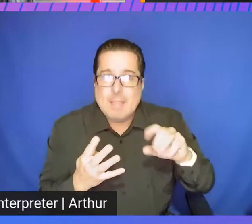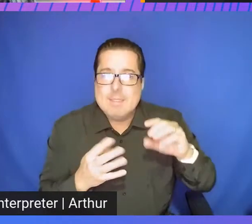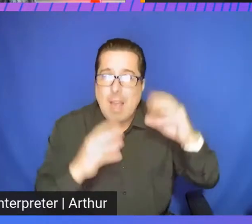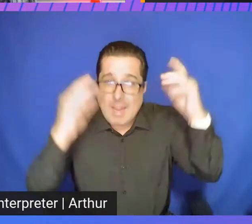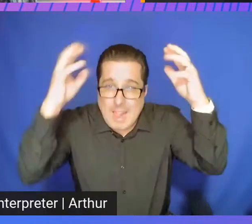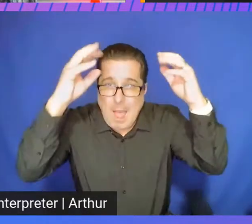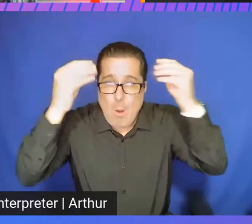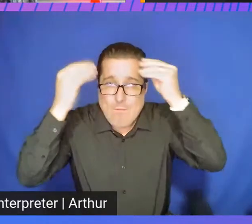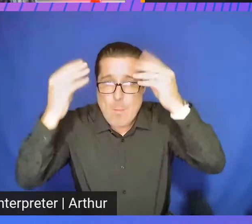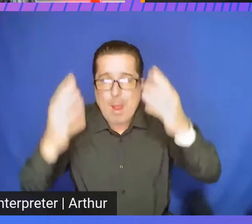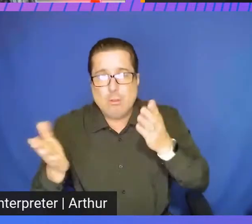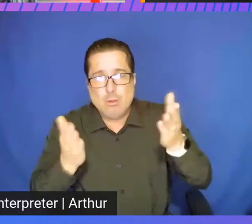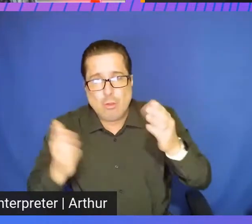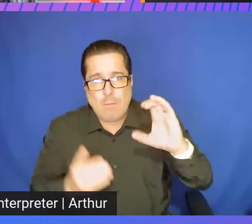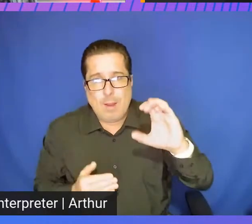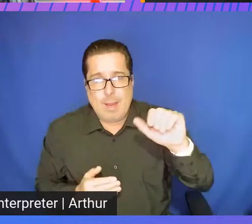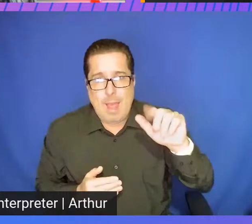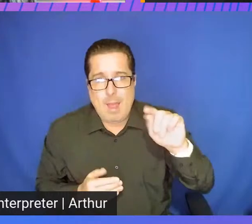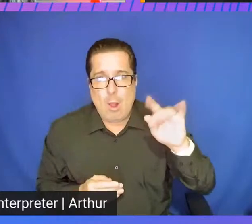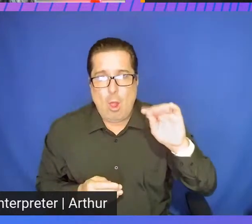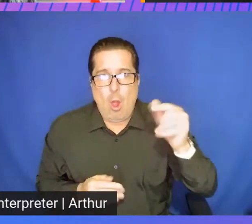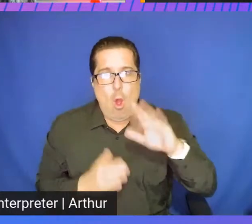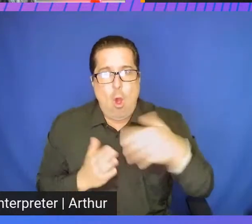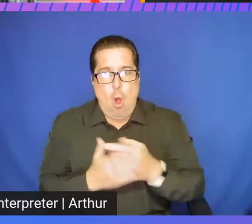Service Catalog, all flows nicely.